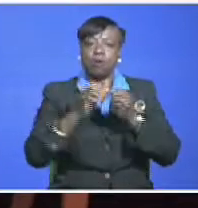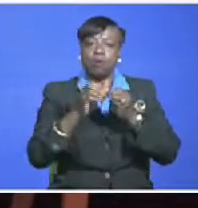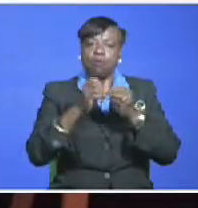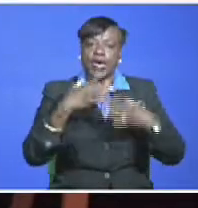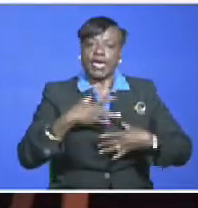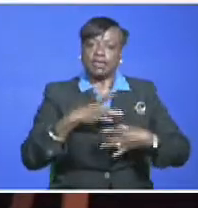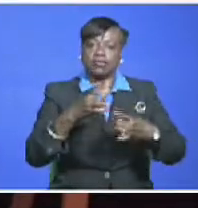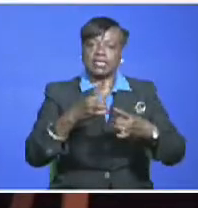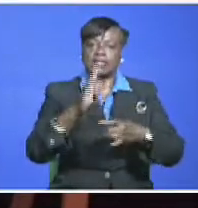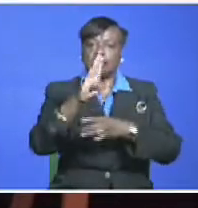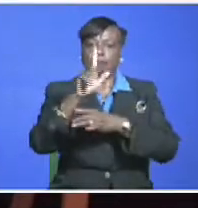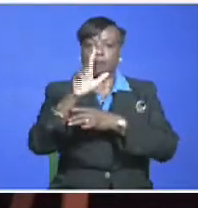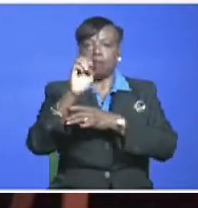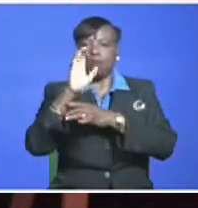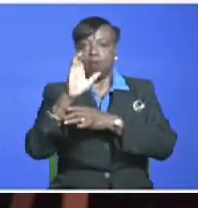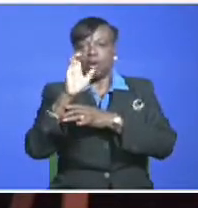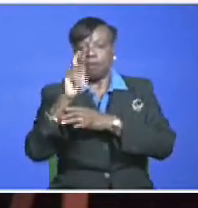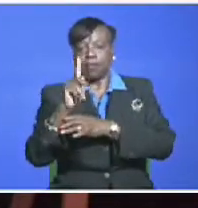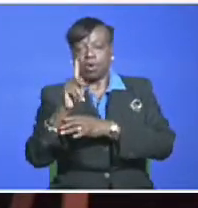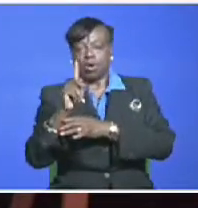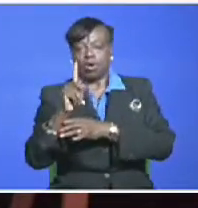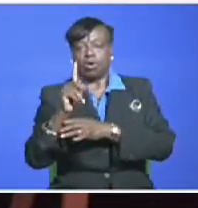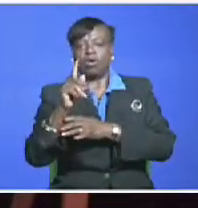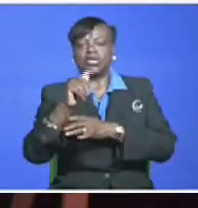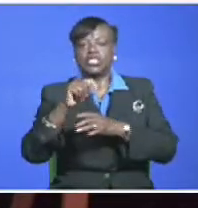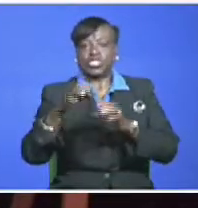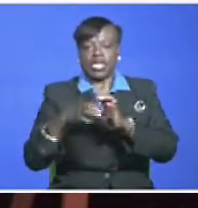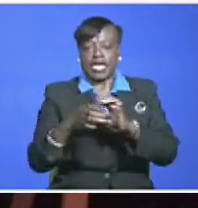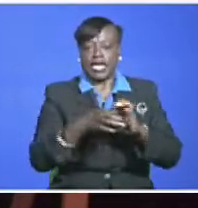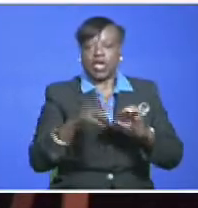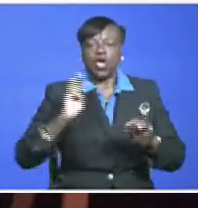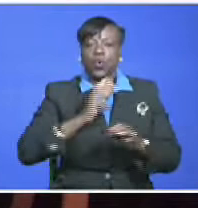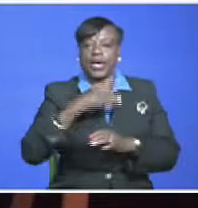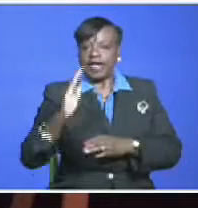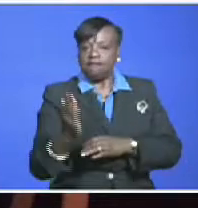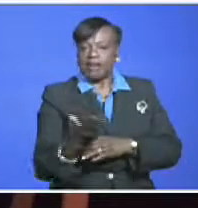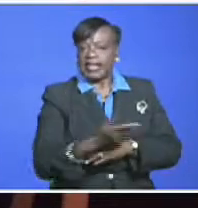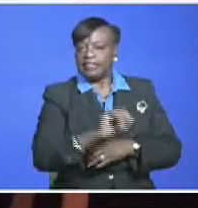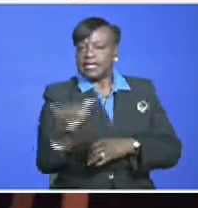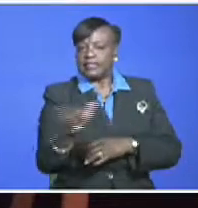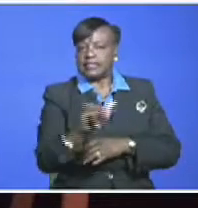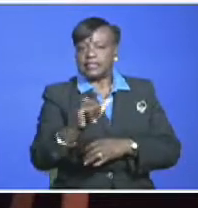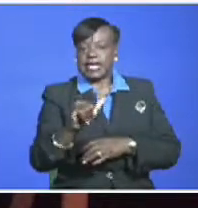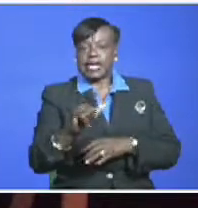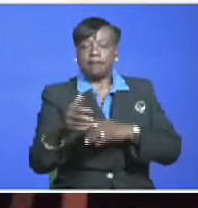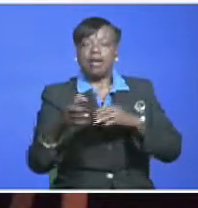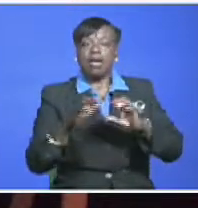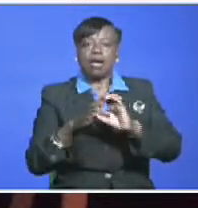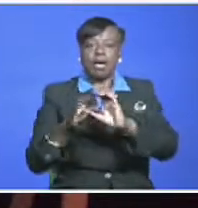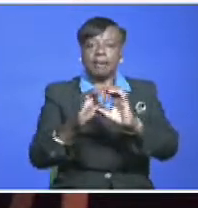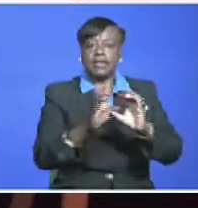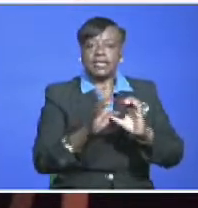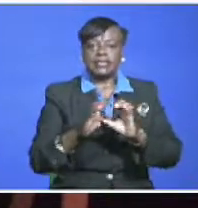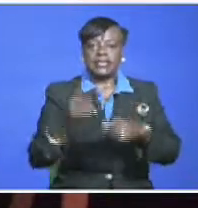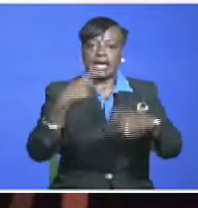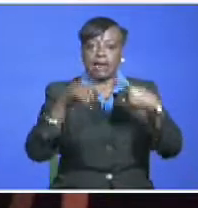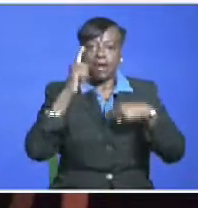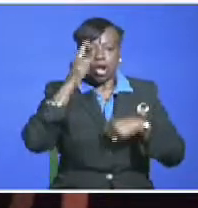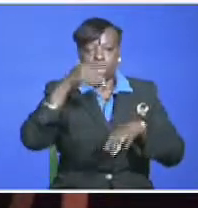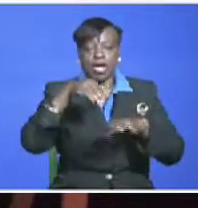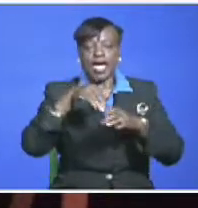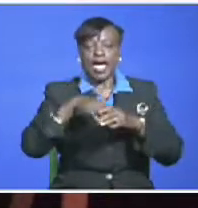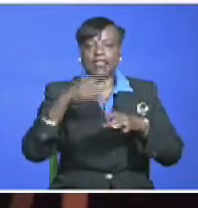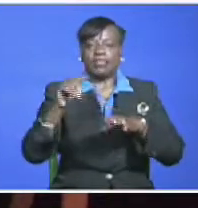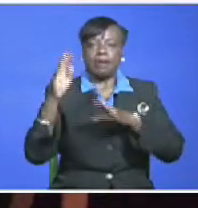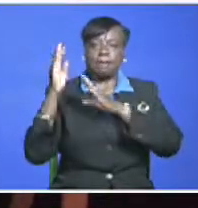terms of blockchain. We are inviting these same companies to come and to look at the Bahamas